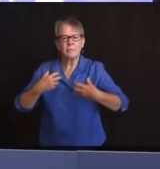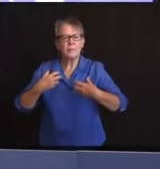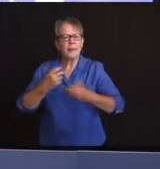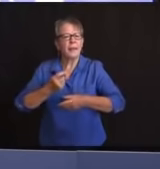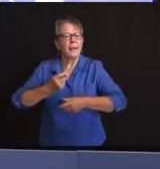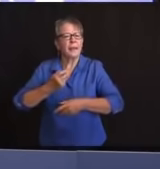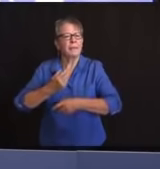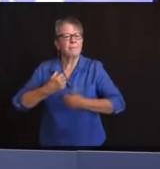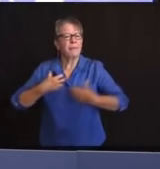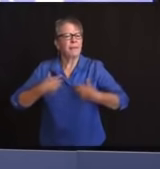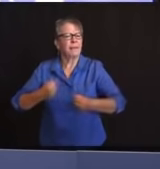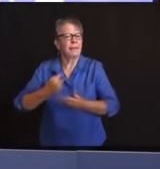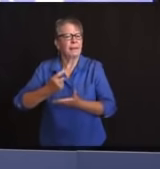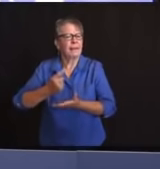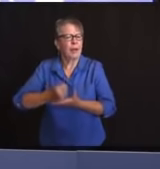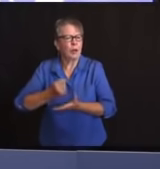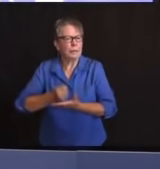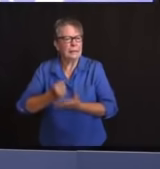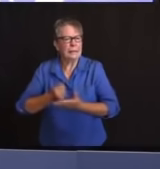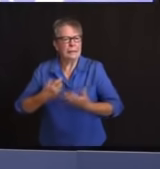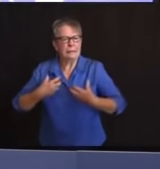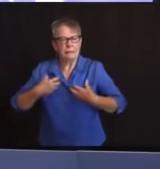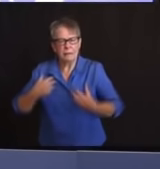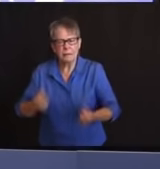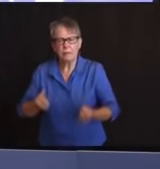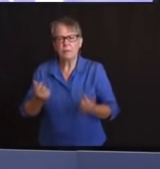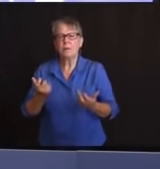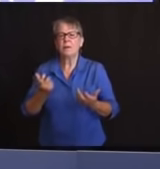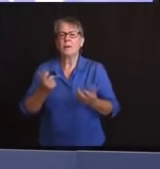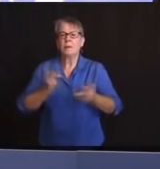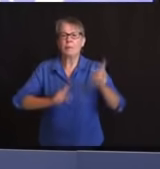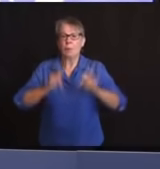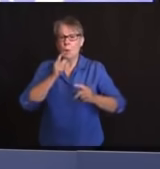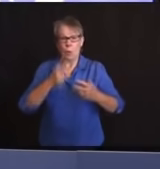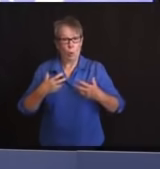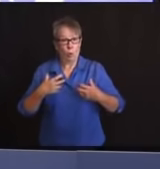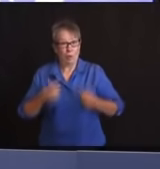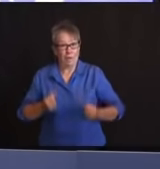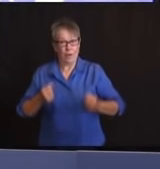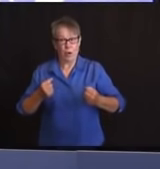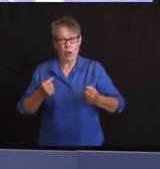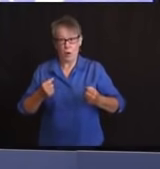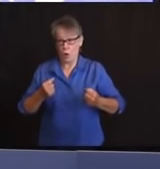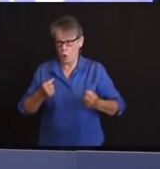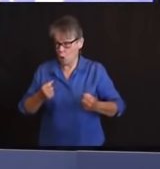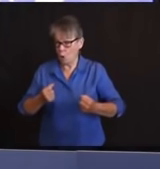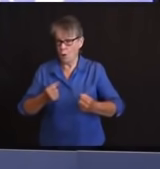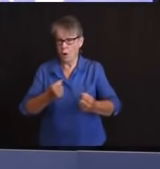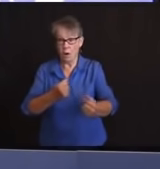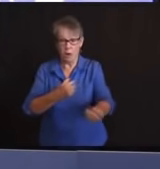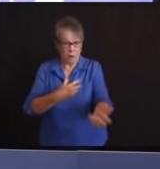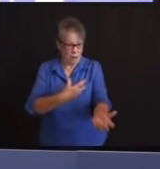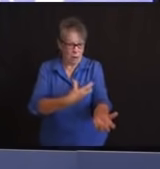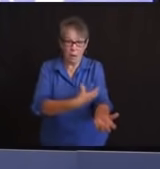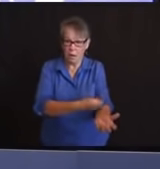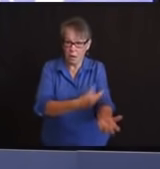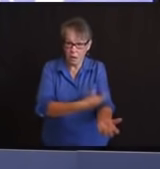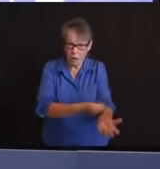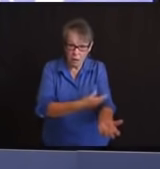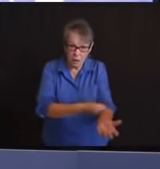are infused into hospitalized patients. An emergency use authorization, an